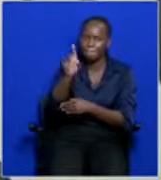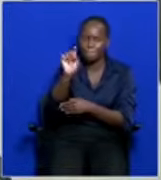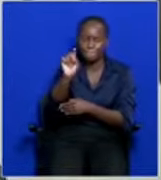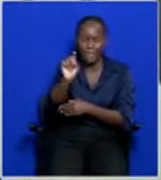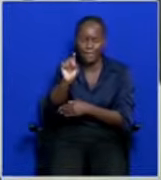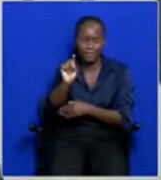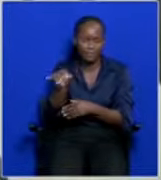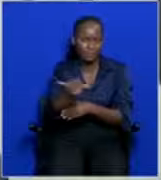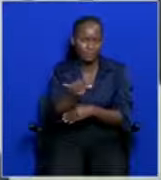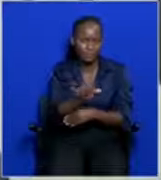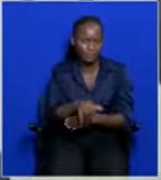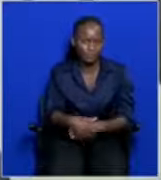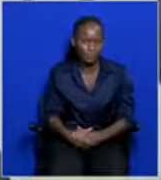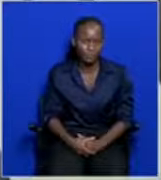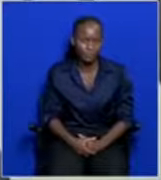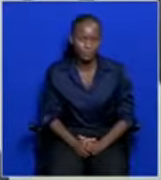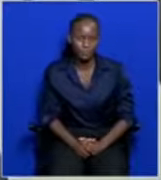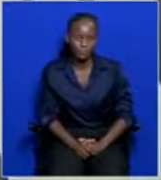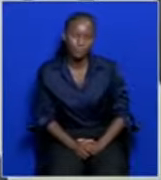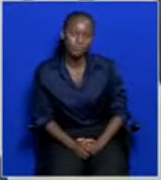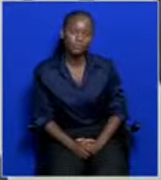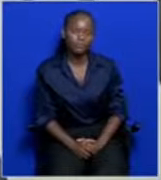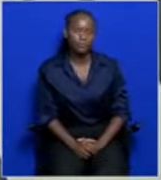I understand the question correctly,